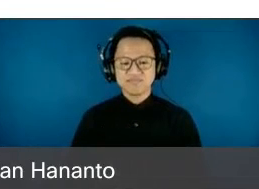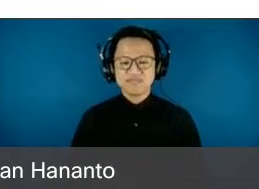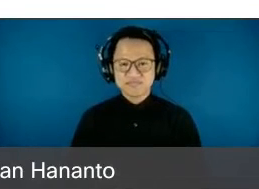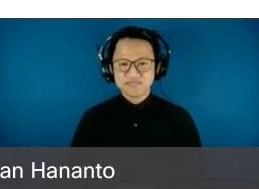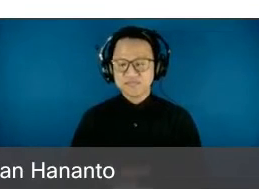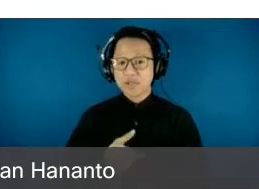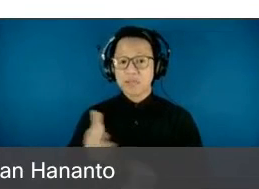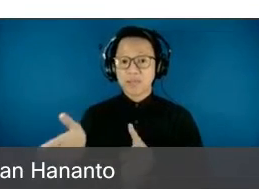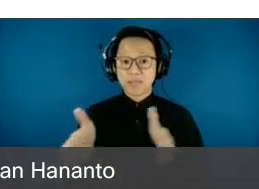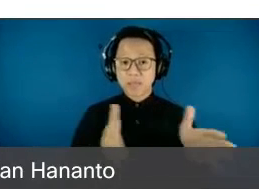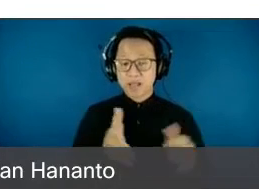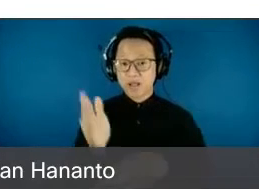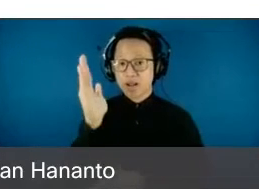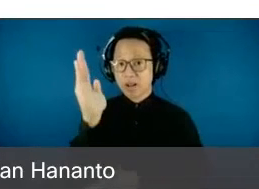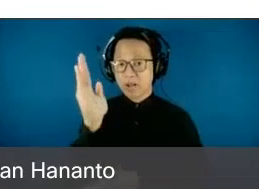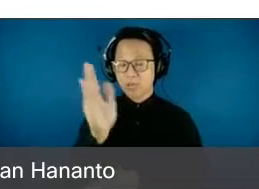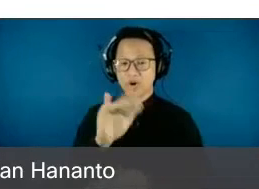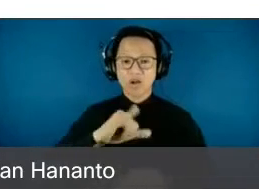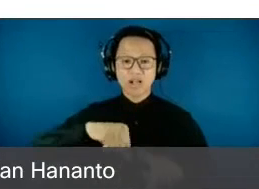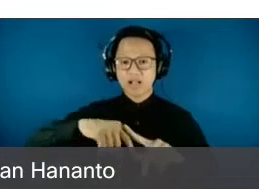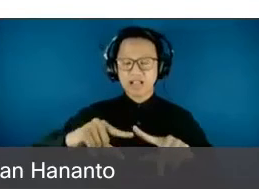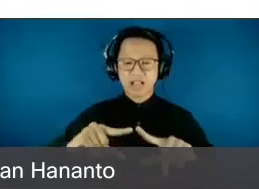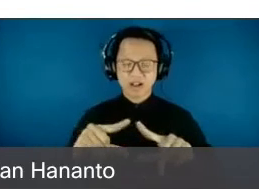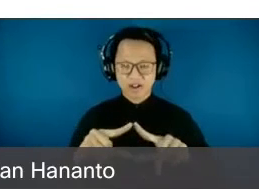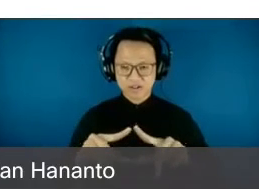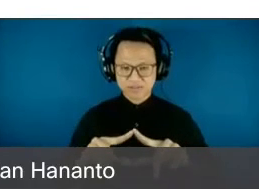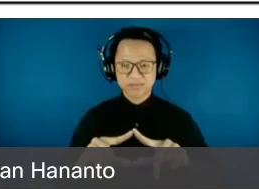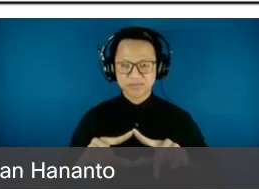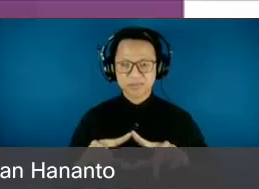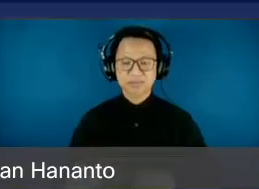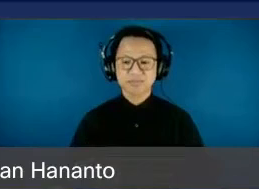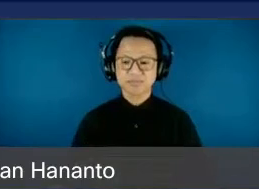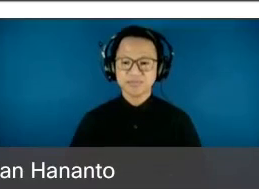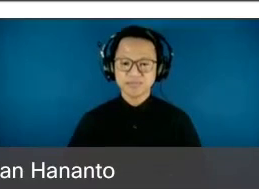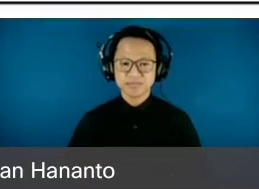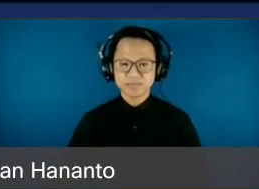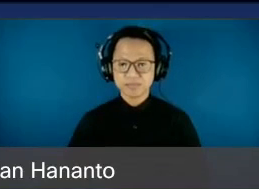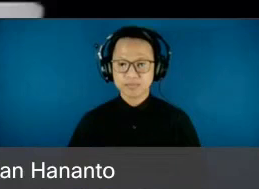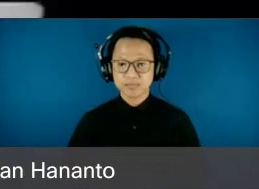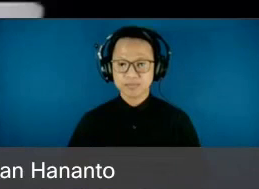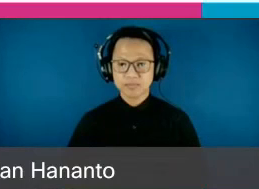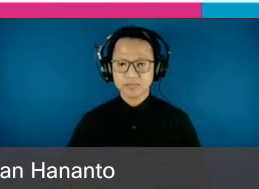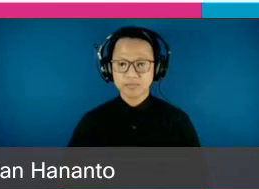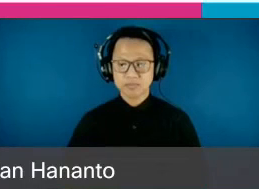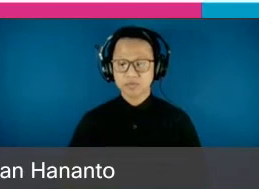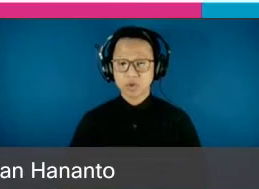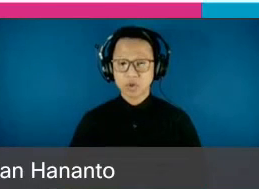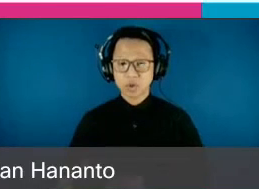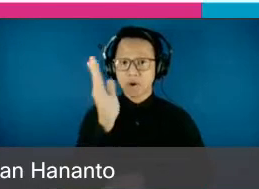Ika Ningtyas, the Secretary General Alliance of Independent Journalists of Indonesia, for our final